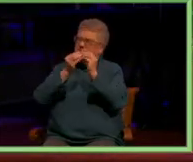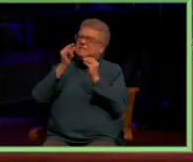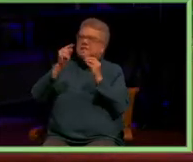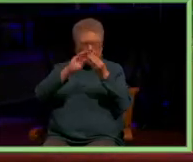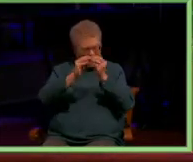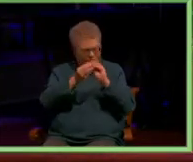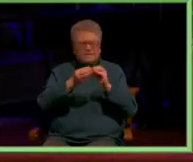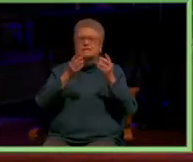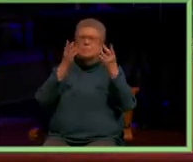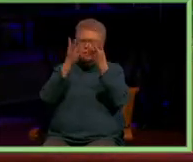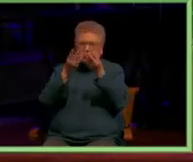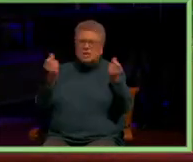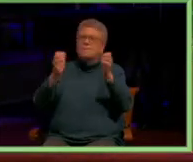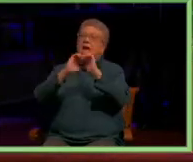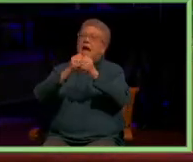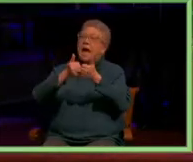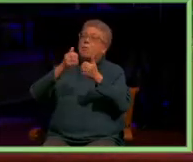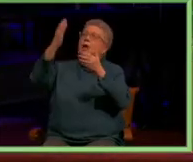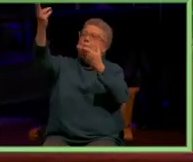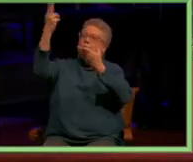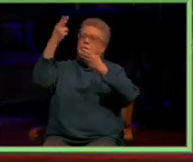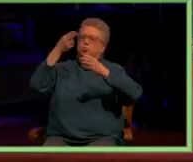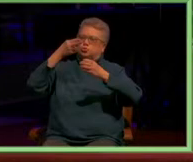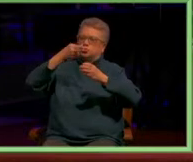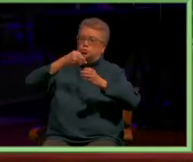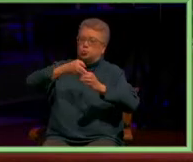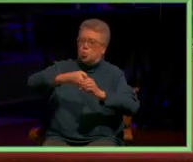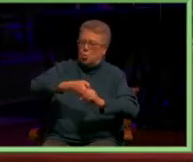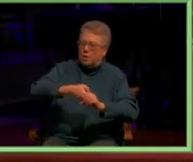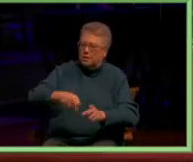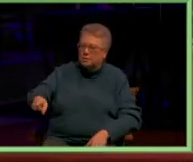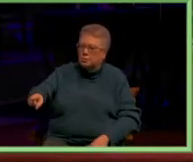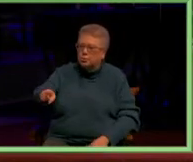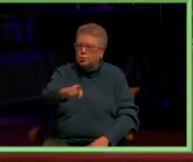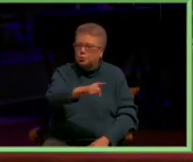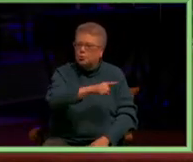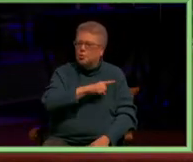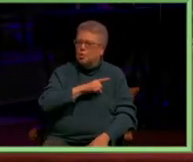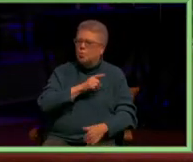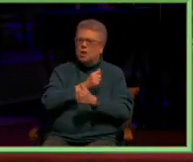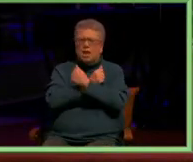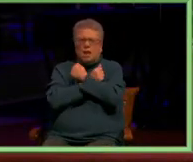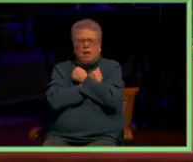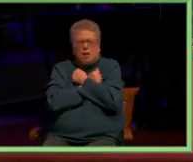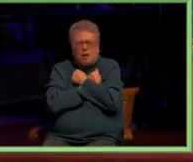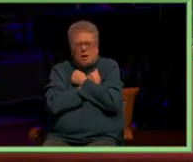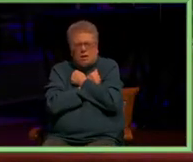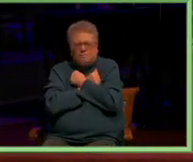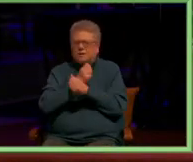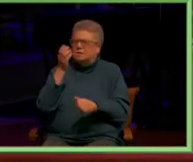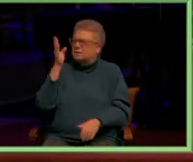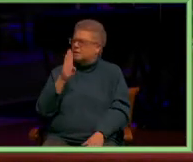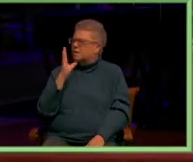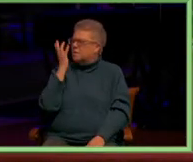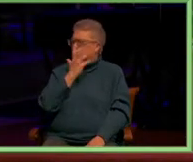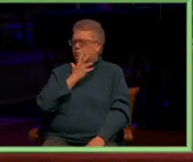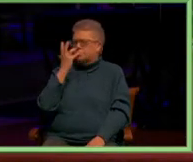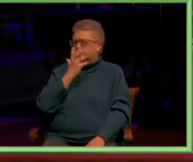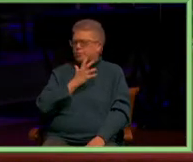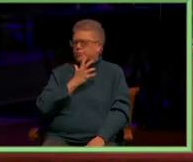fix it by joining them. What a compassionate God. You know why this is good for